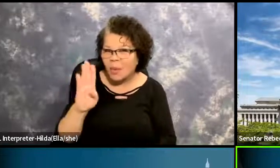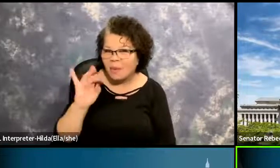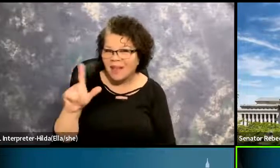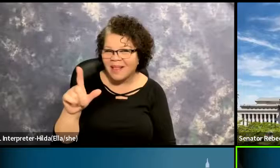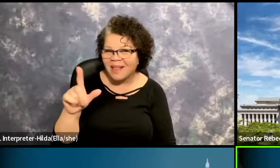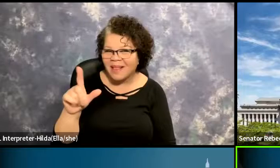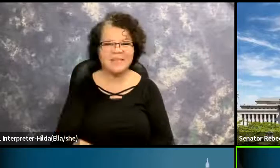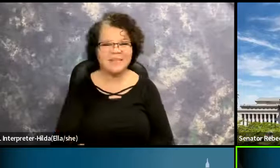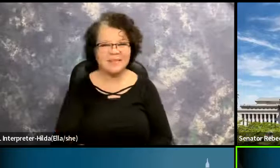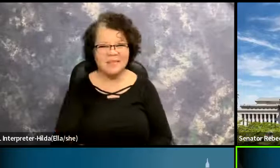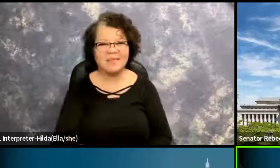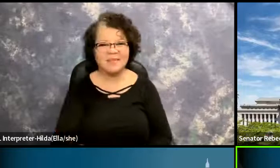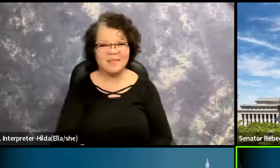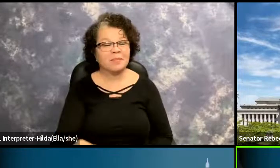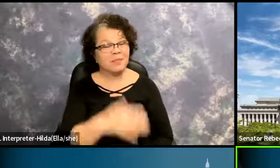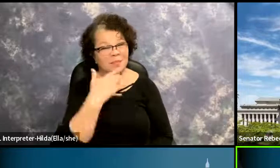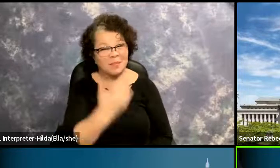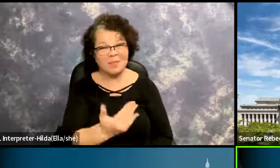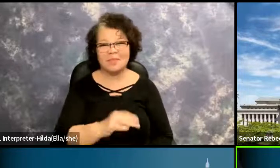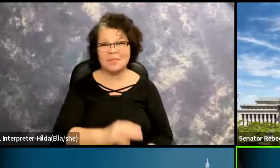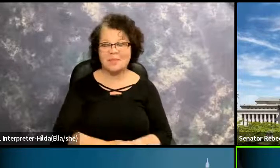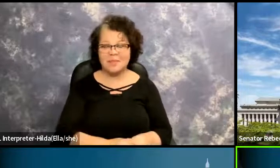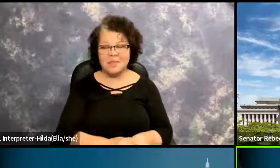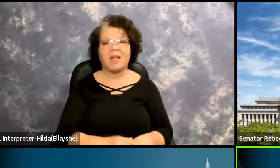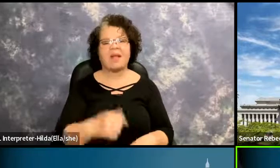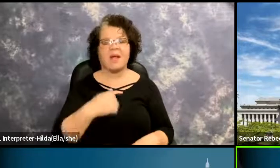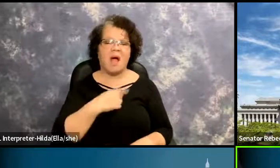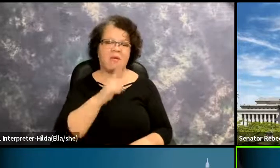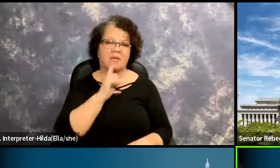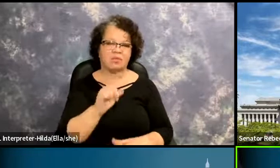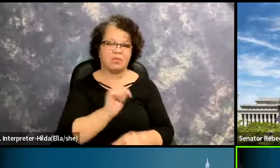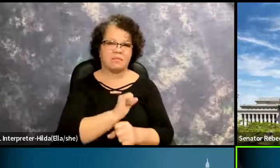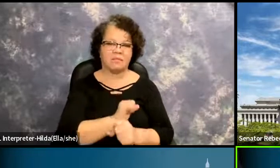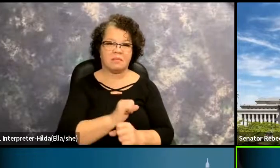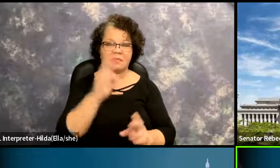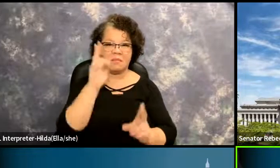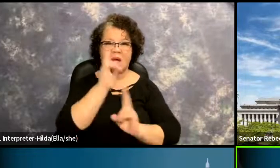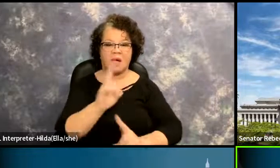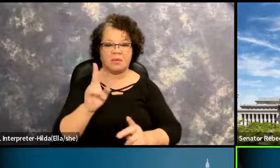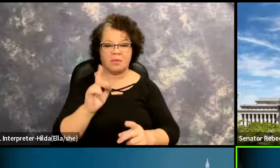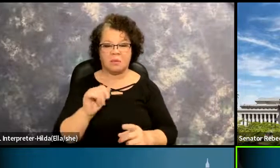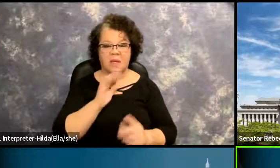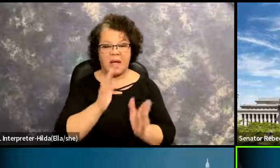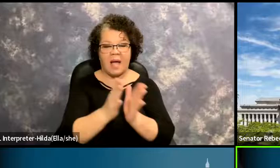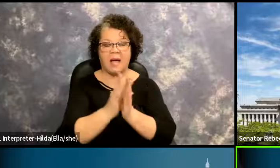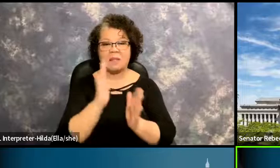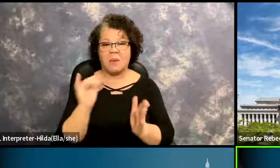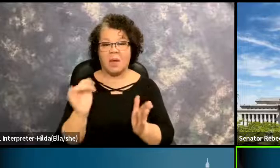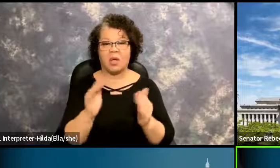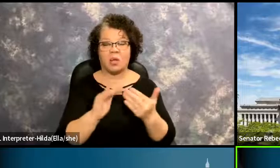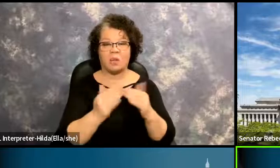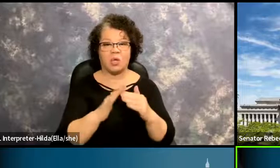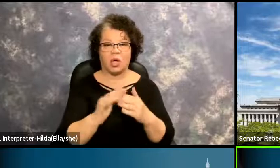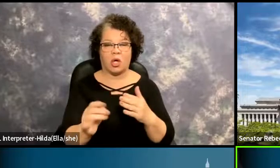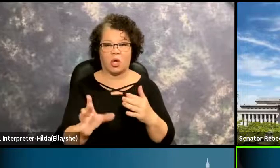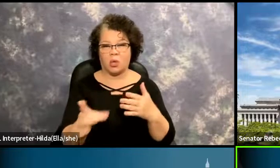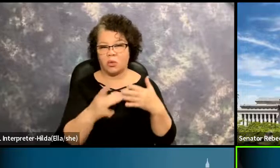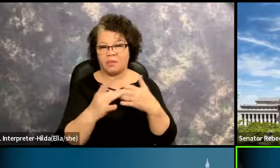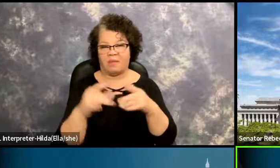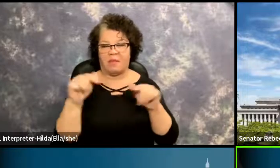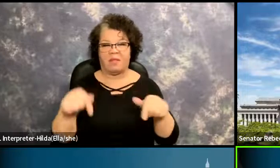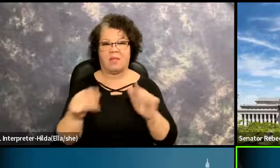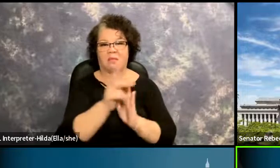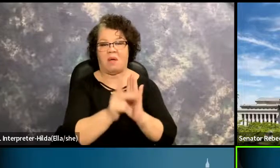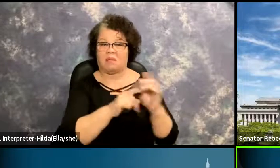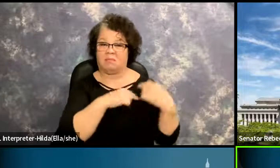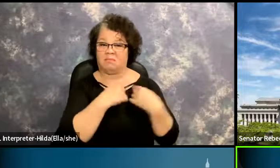that's so kind. I was really honored to be asked by community to steward this policy the last 2 years. I